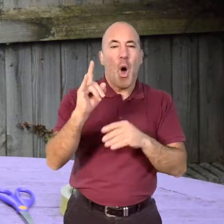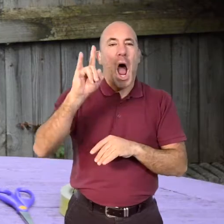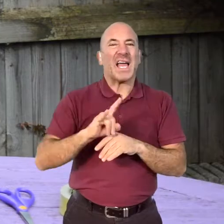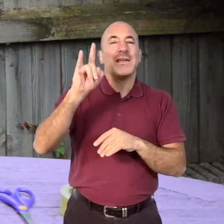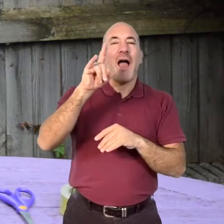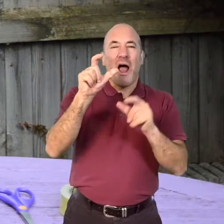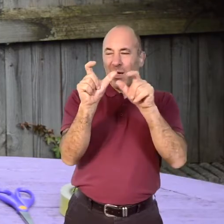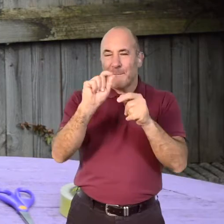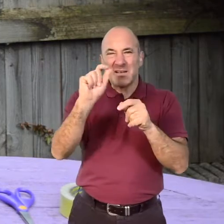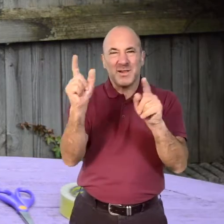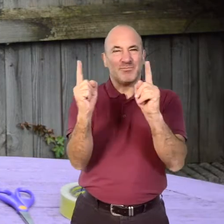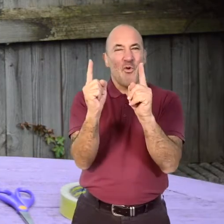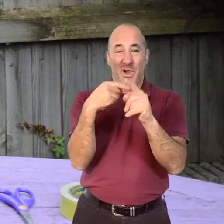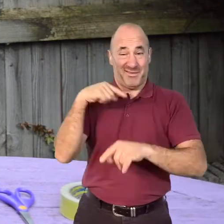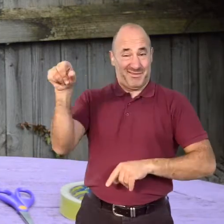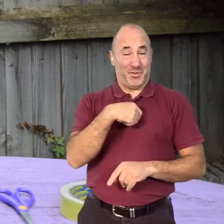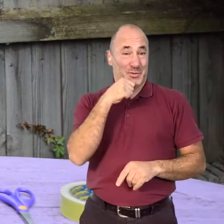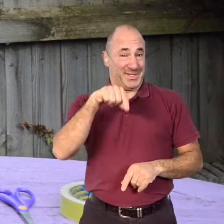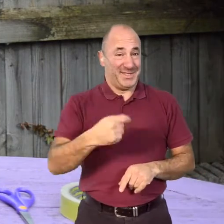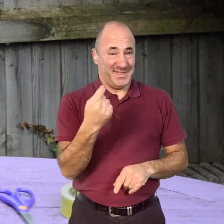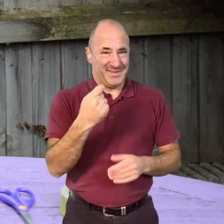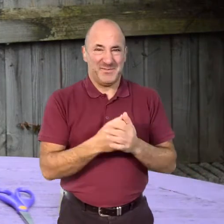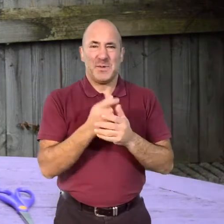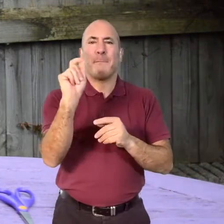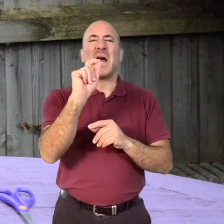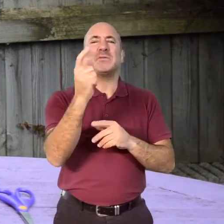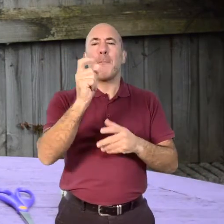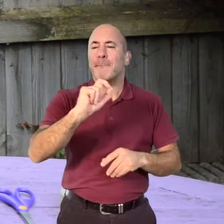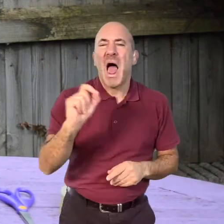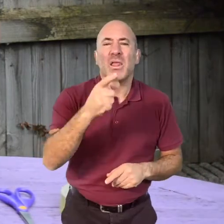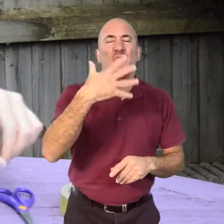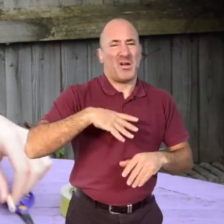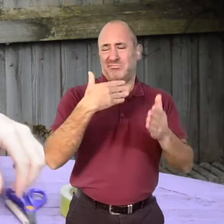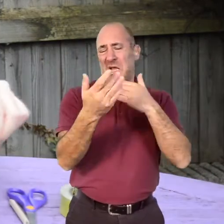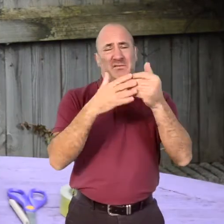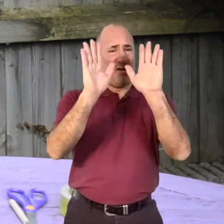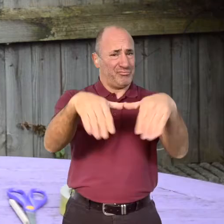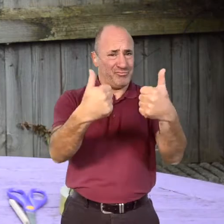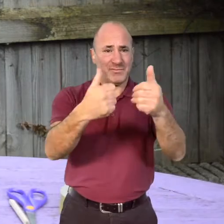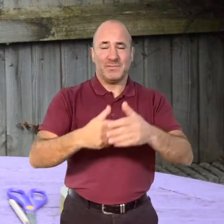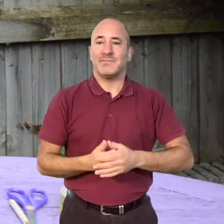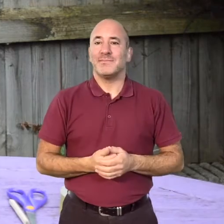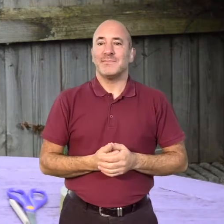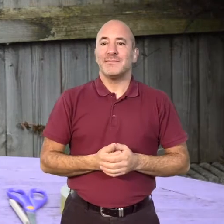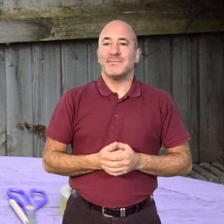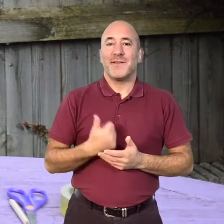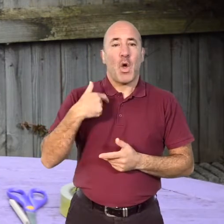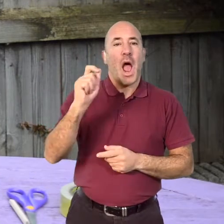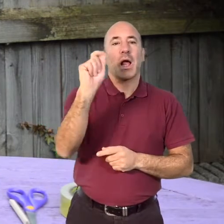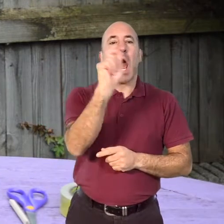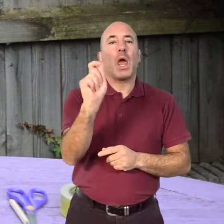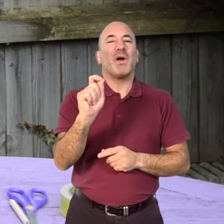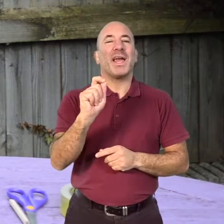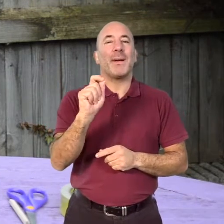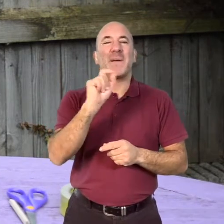or IKEA, and I'm going to be using that. You can use whatever kind of pencil or pen that you want to use. And I've got